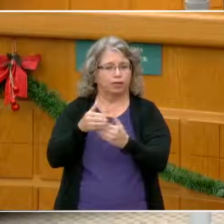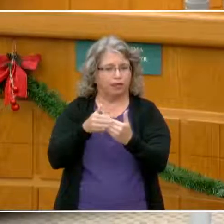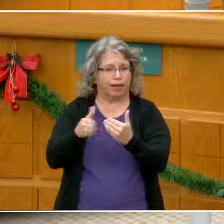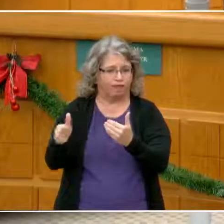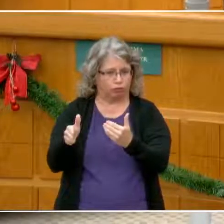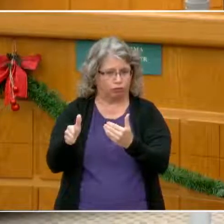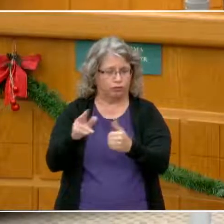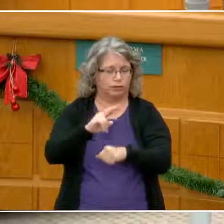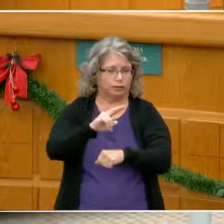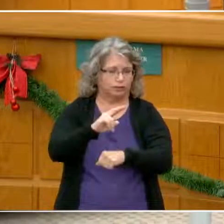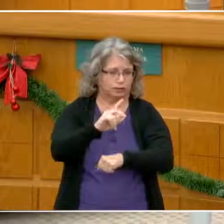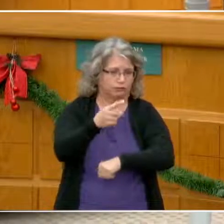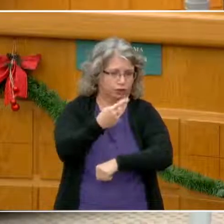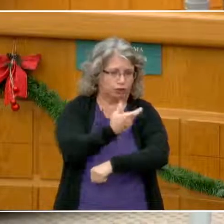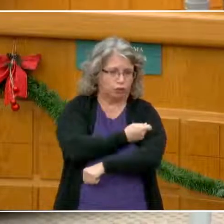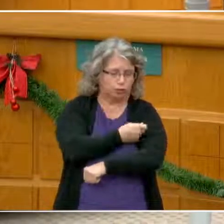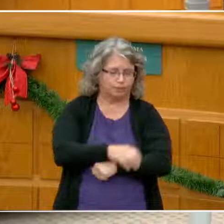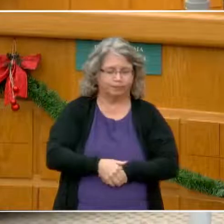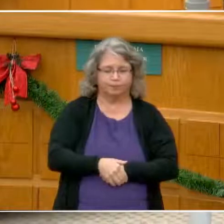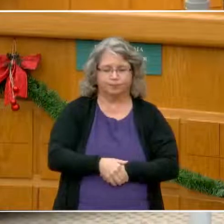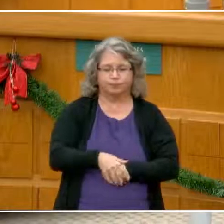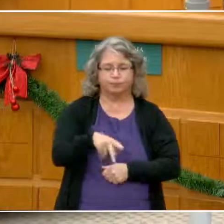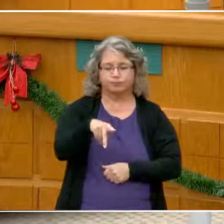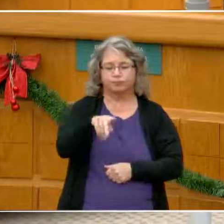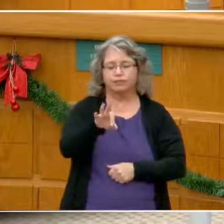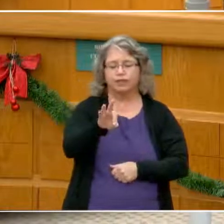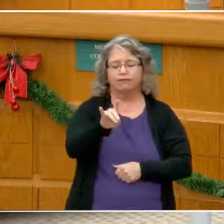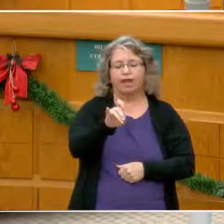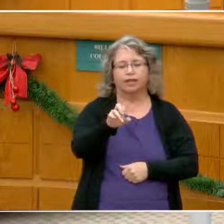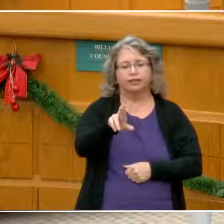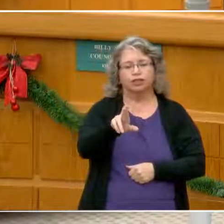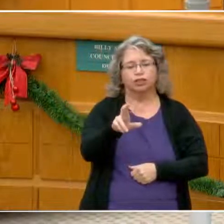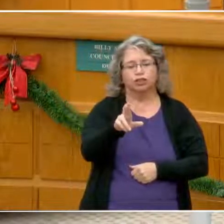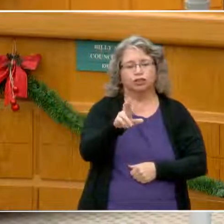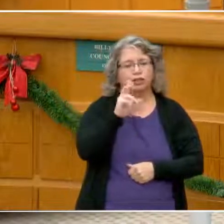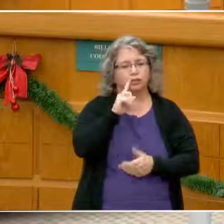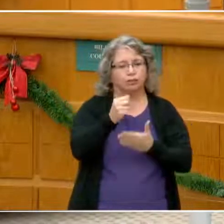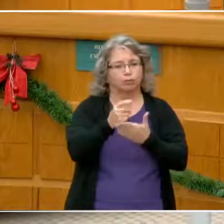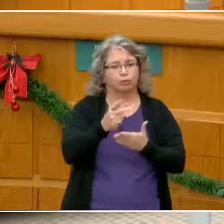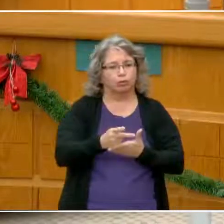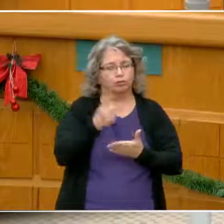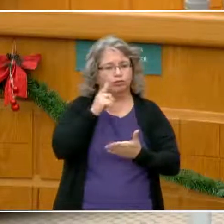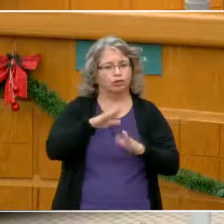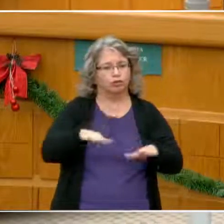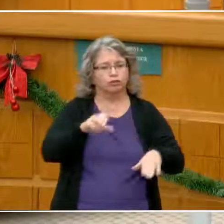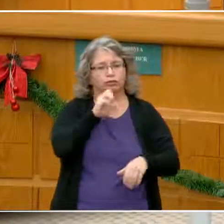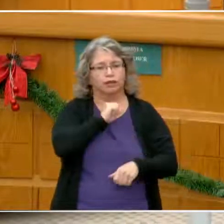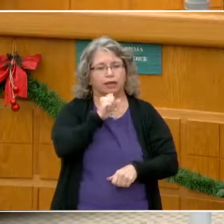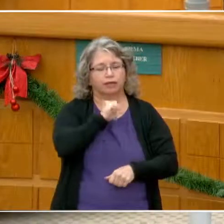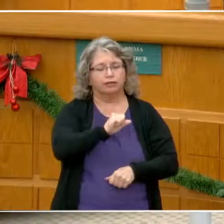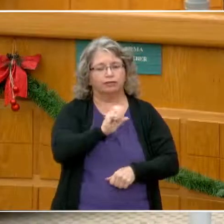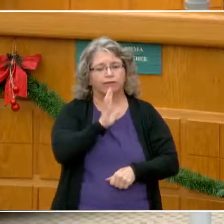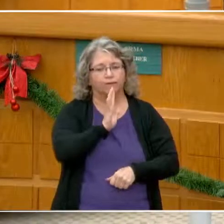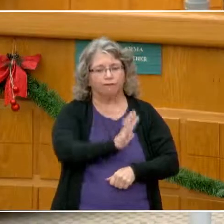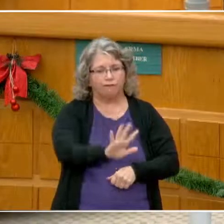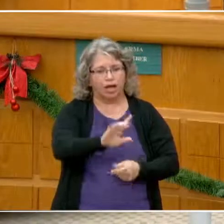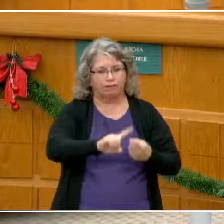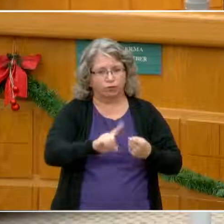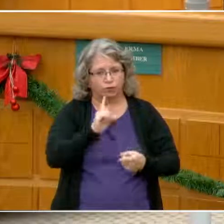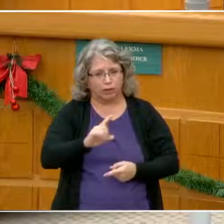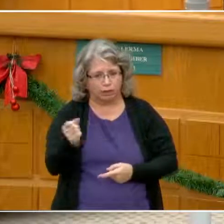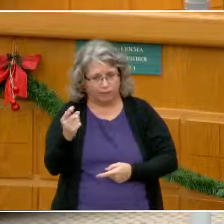older. Pfizer, again, has been approved for children ages 5 to 11. We encourage you to get your children